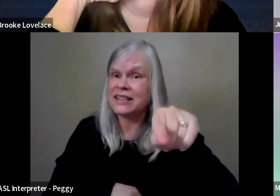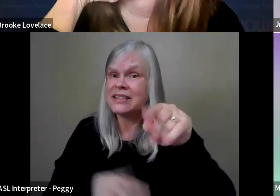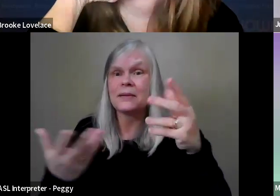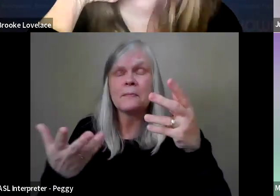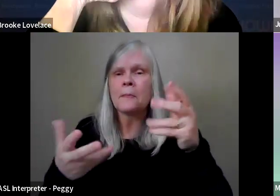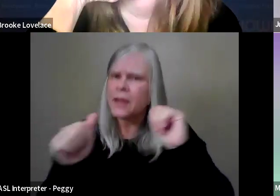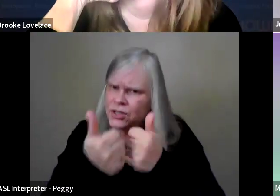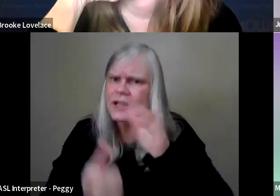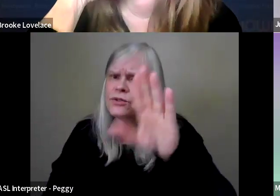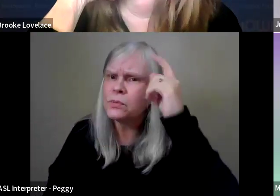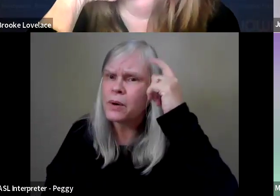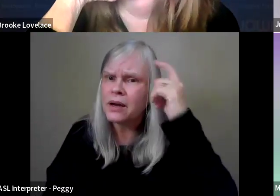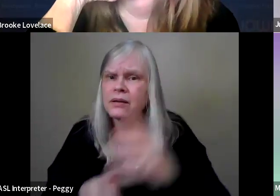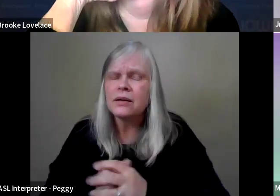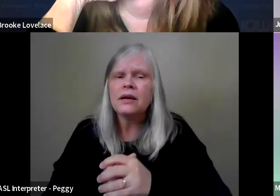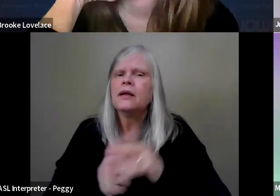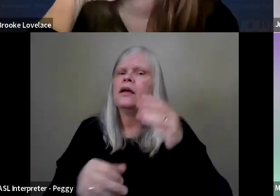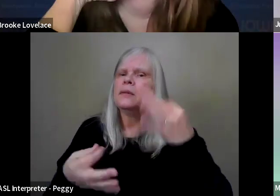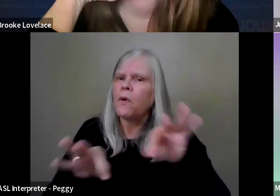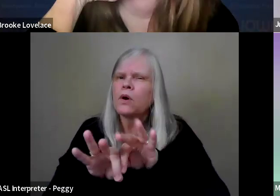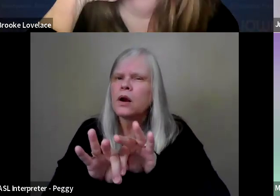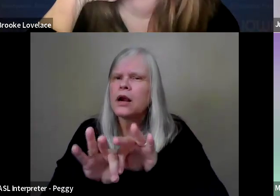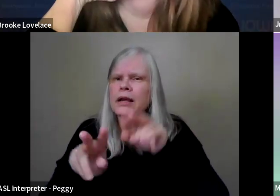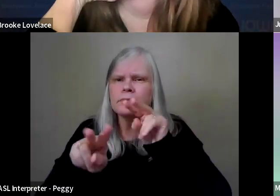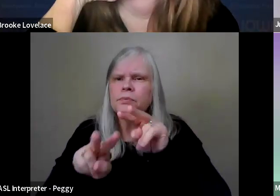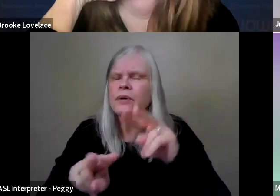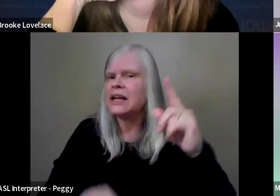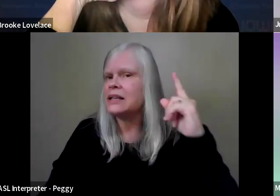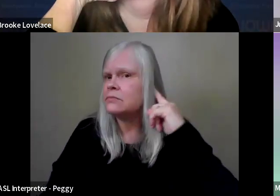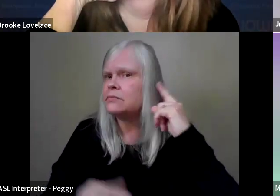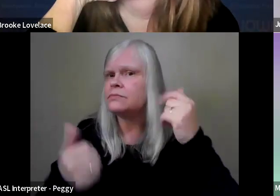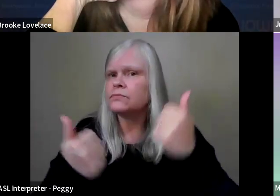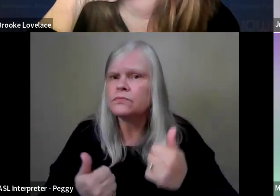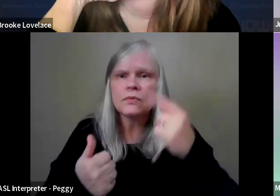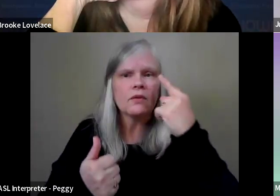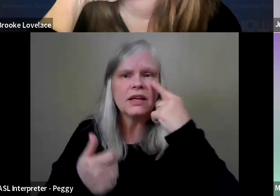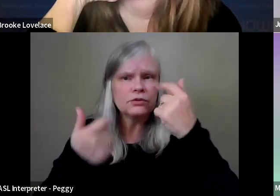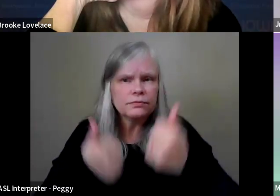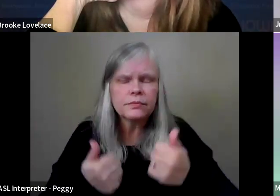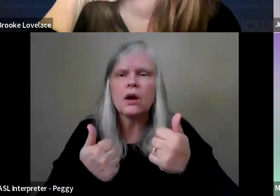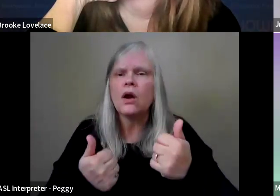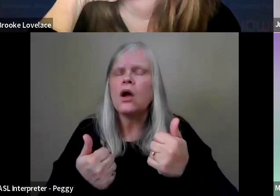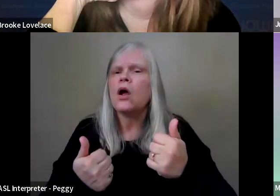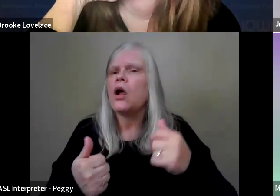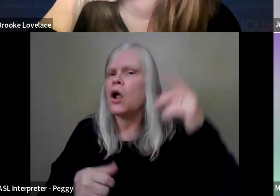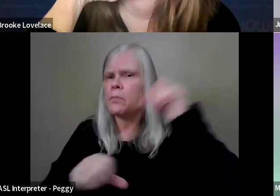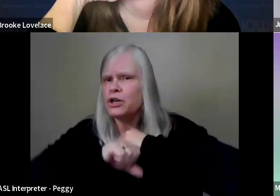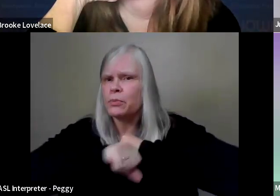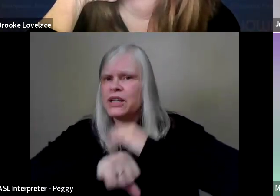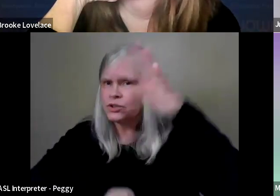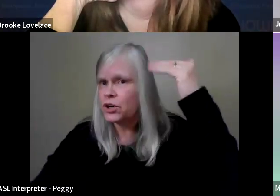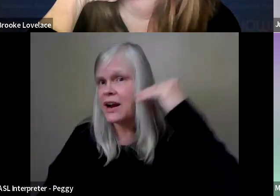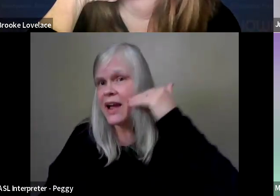brain. It's important to monitor and treat any hearing or vision loss, protect our head from brain injuries like wearing a